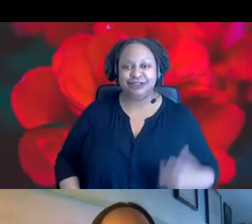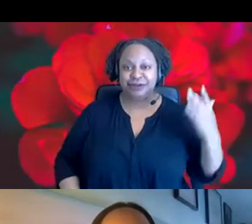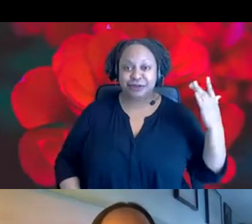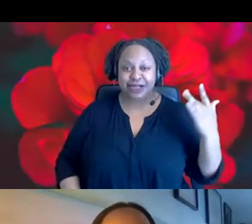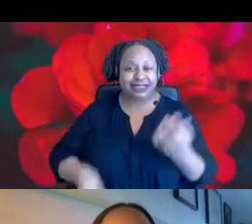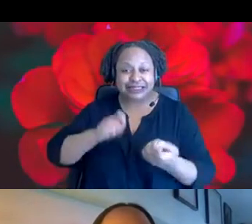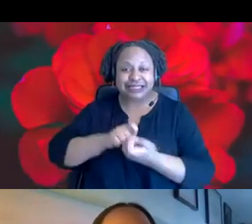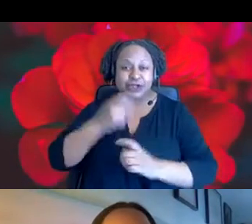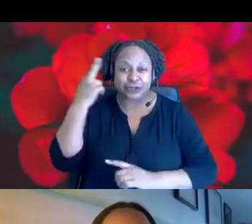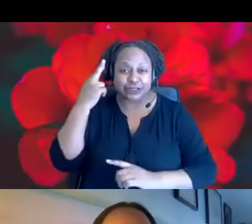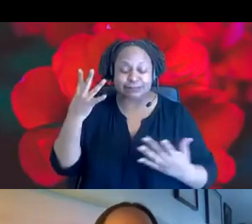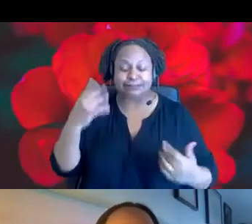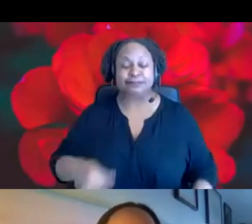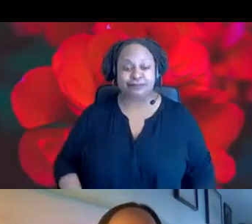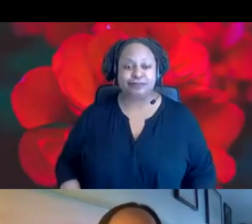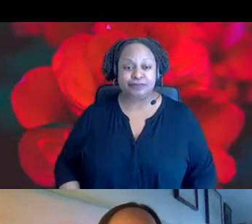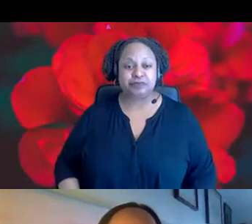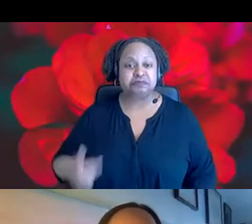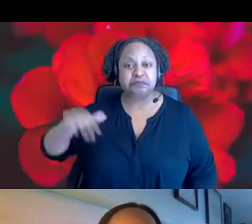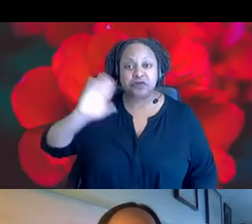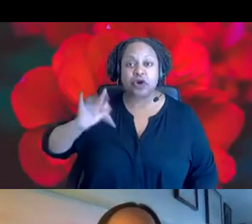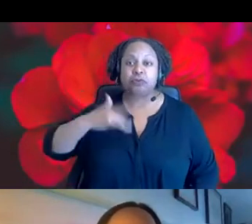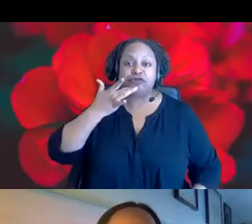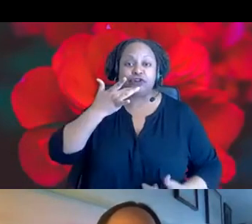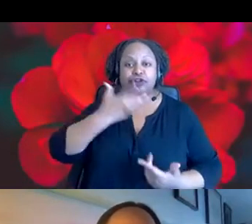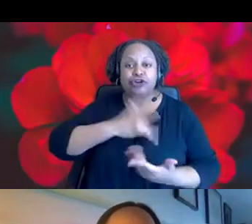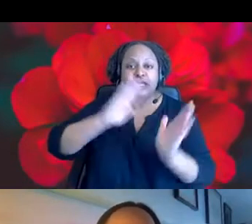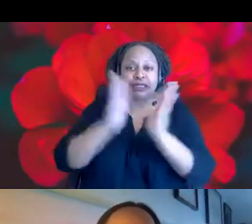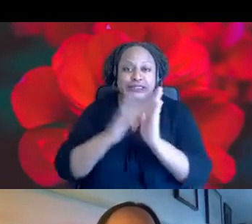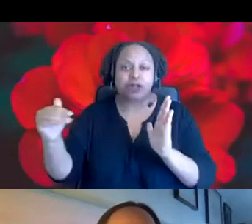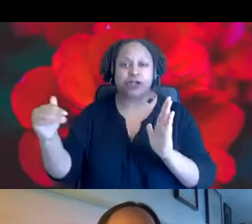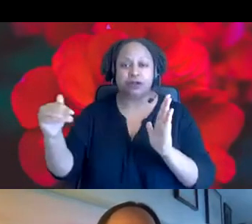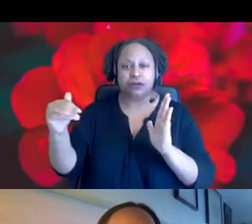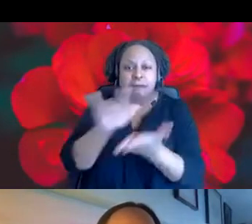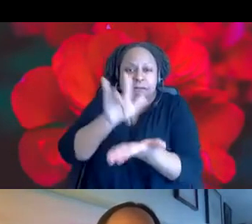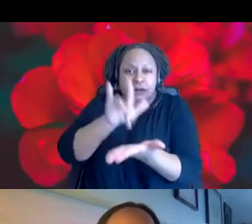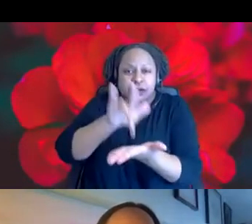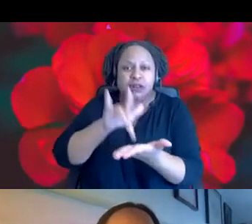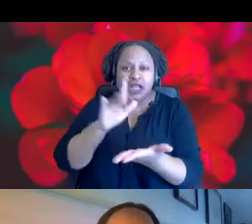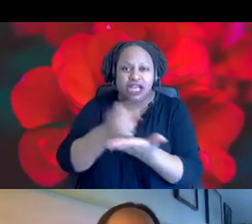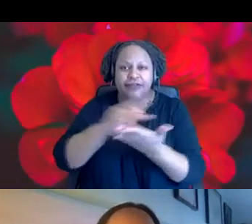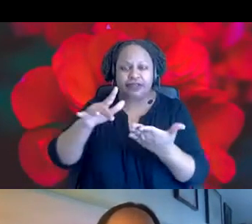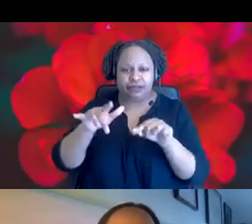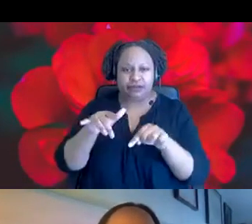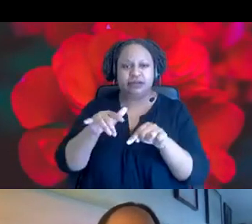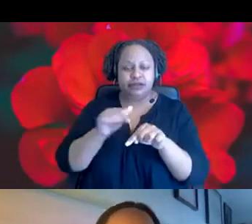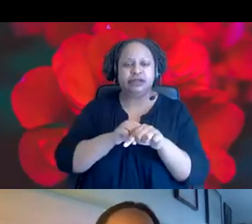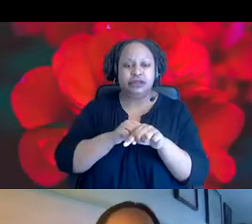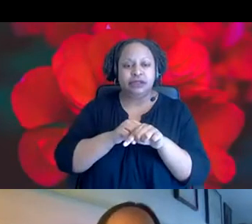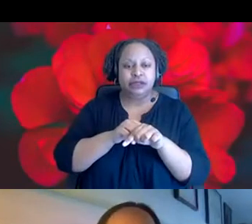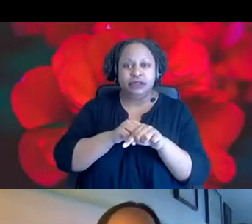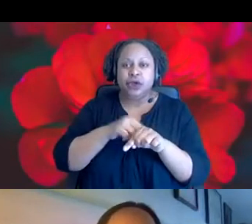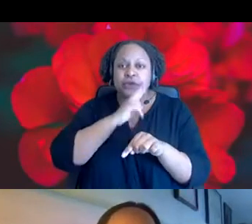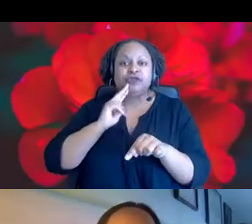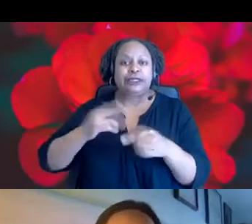exact reasons, I used to want to be in the center of all things, to experience all of the things, from, you know,